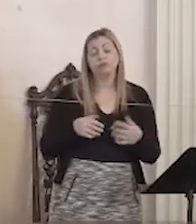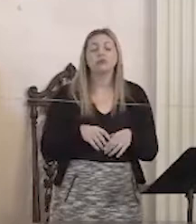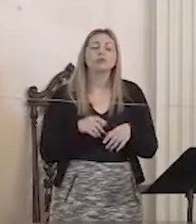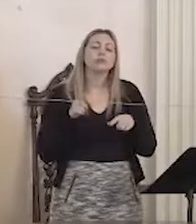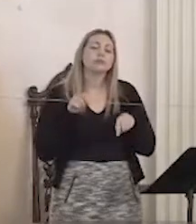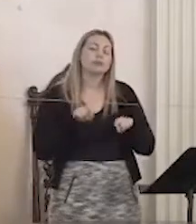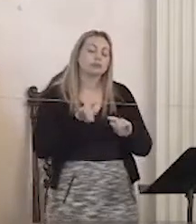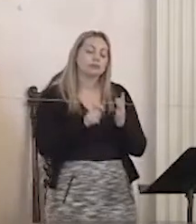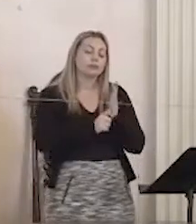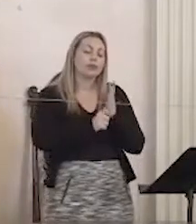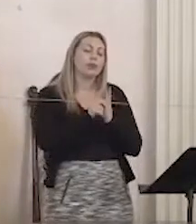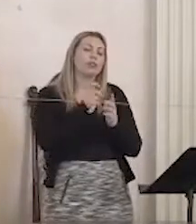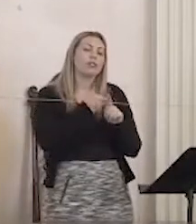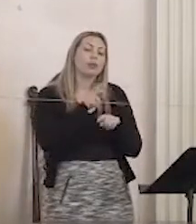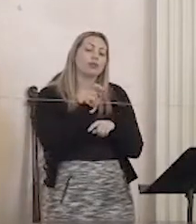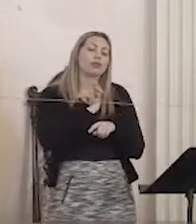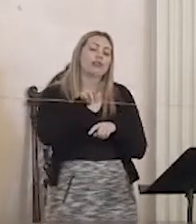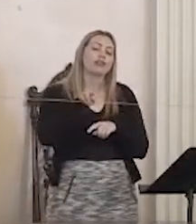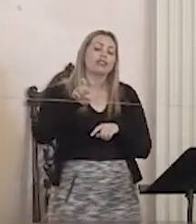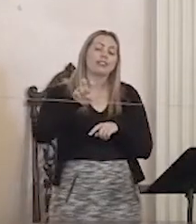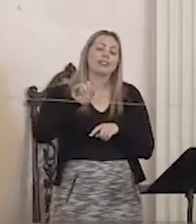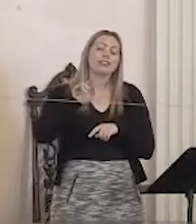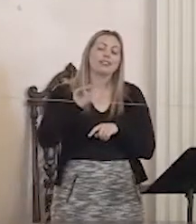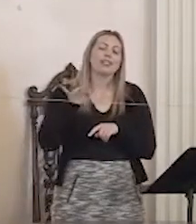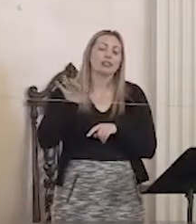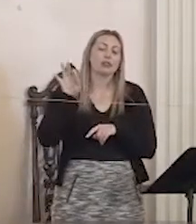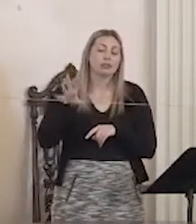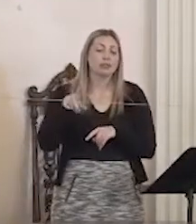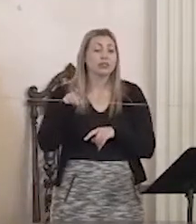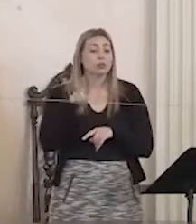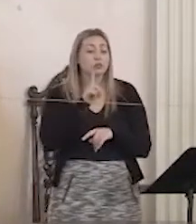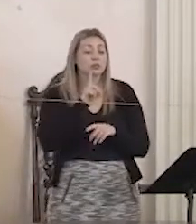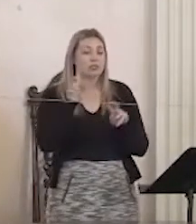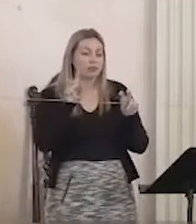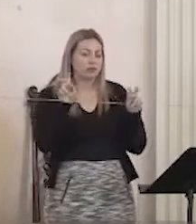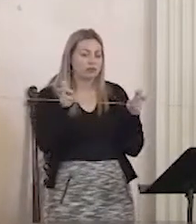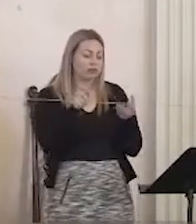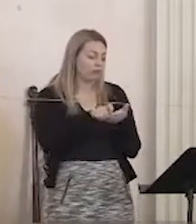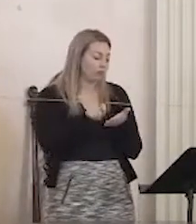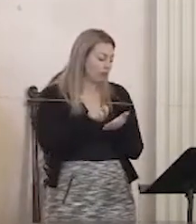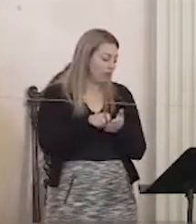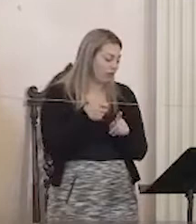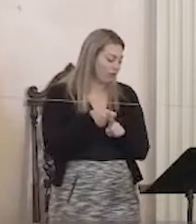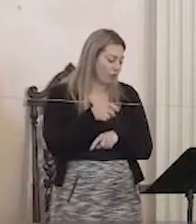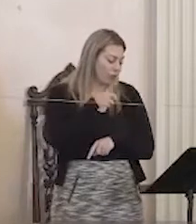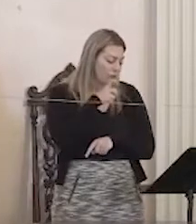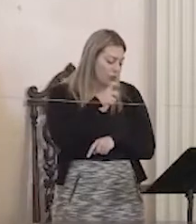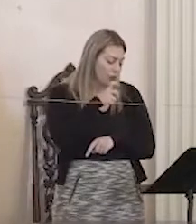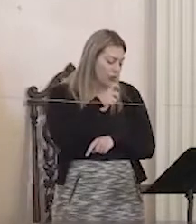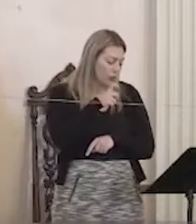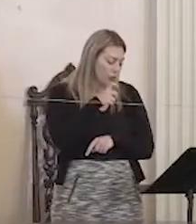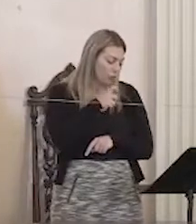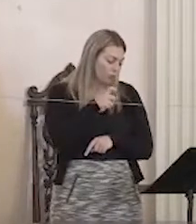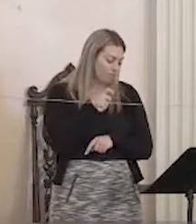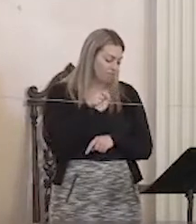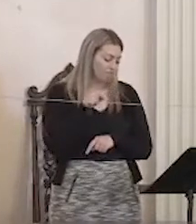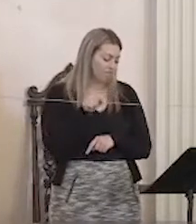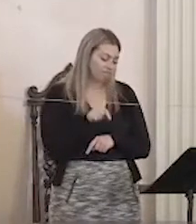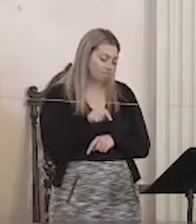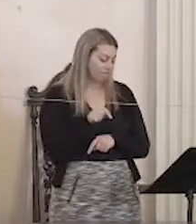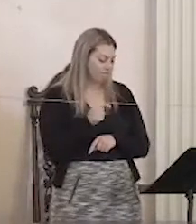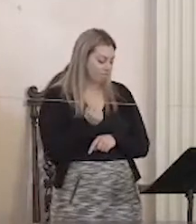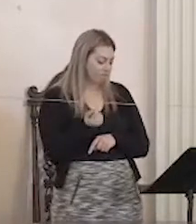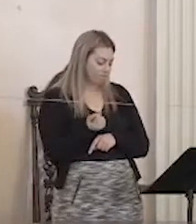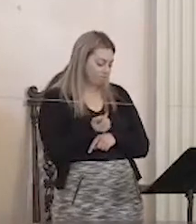In an article about Reverend Eaton's ministry, historian Charles Howe wrote, quote, "Not long after the church year began